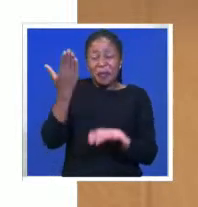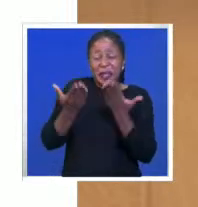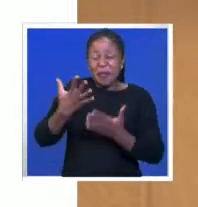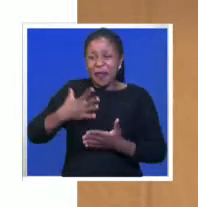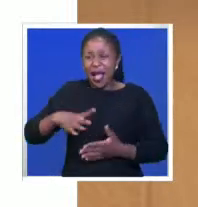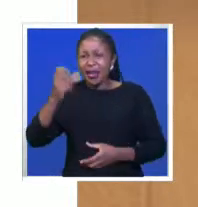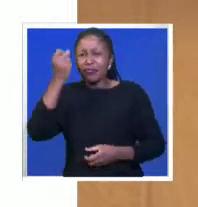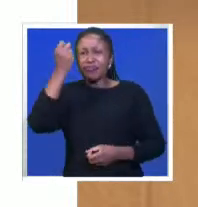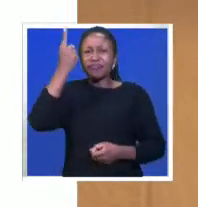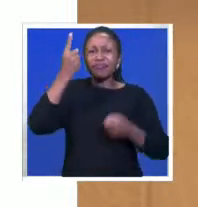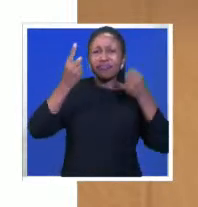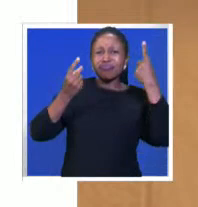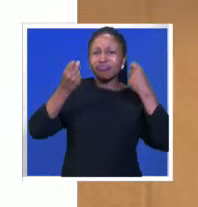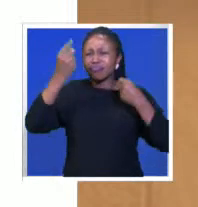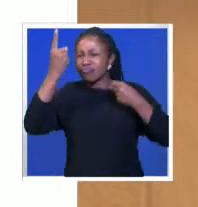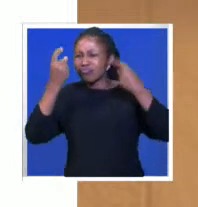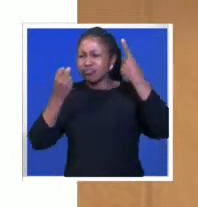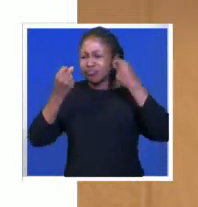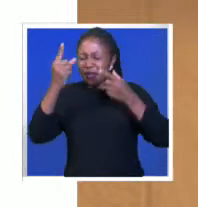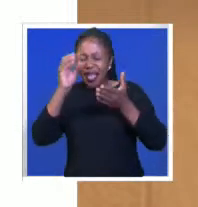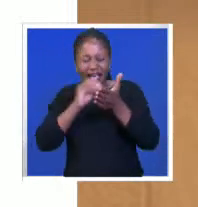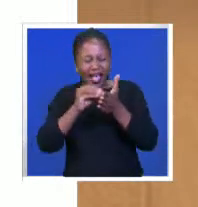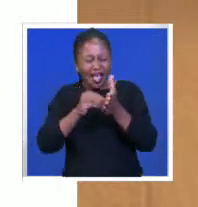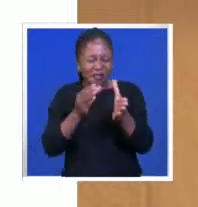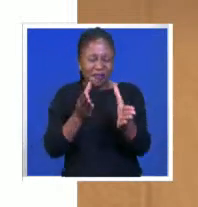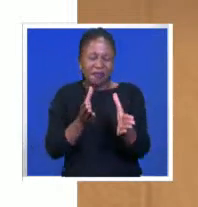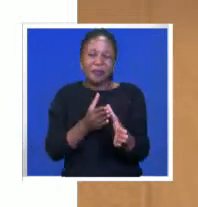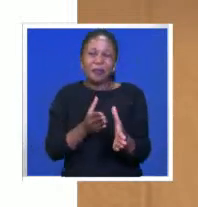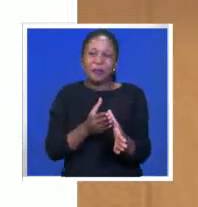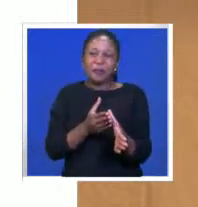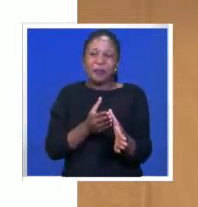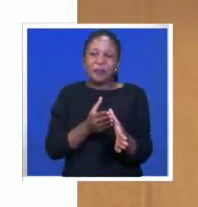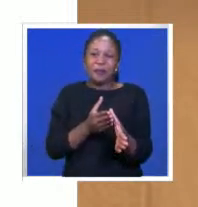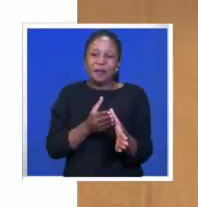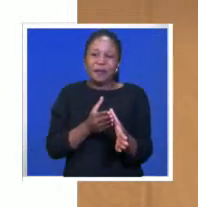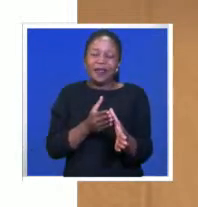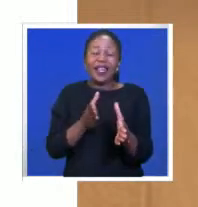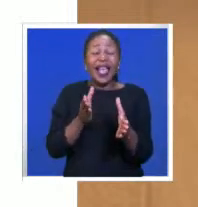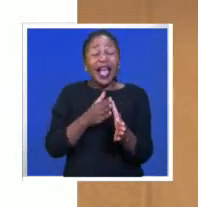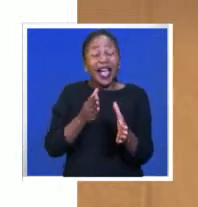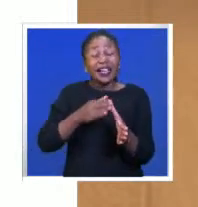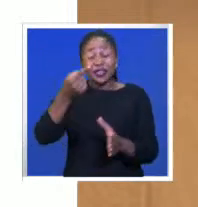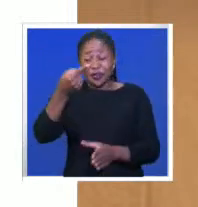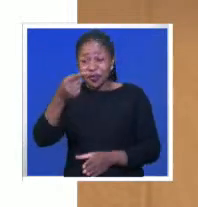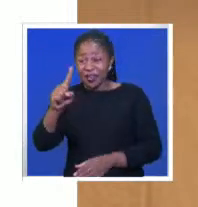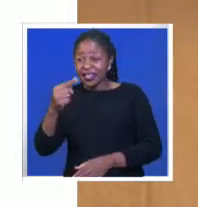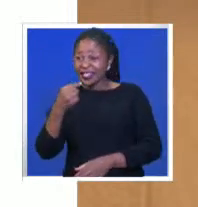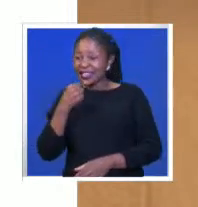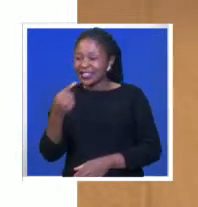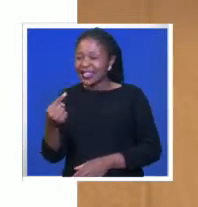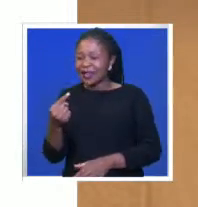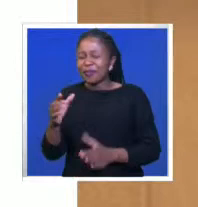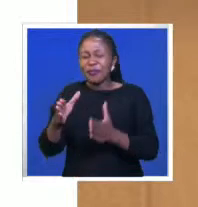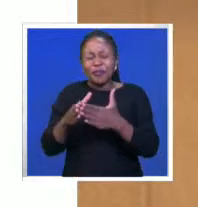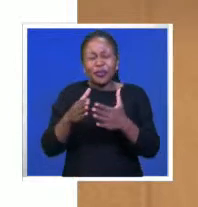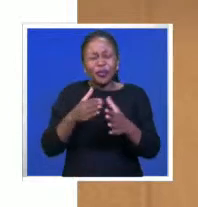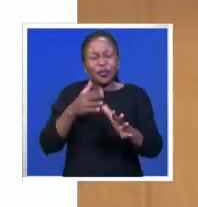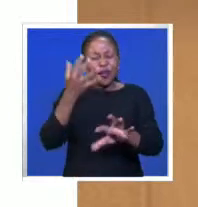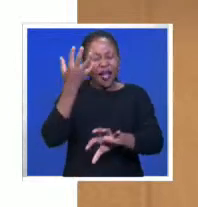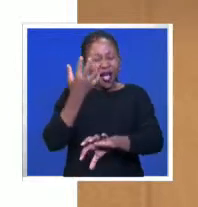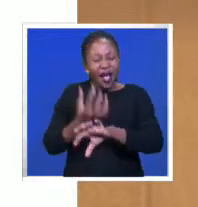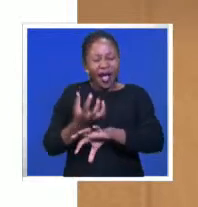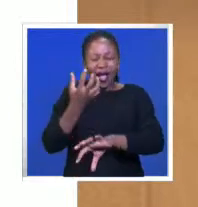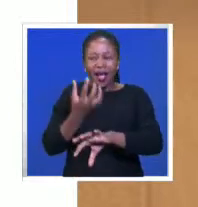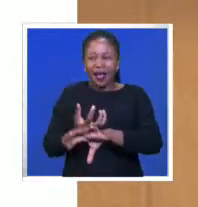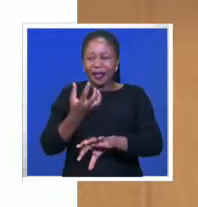answer actually is, it is difficult to escape. Excellent, my dear Lena, because it is